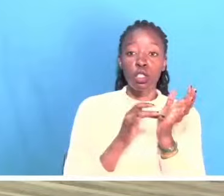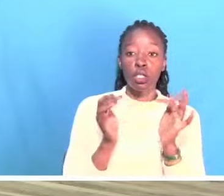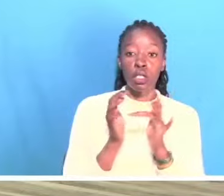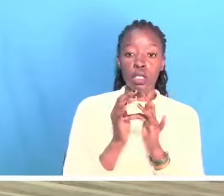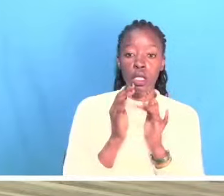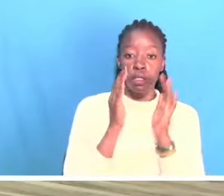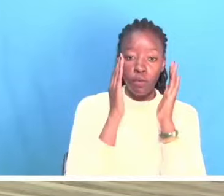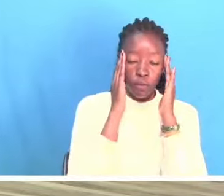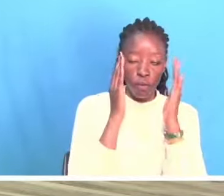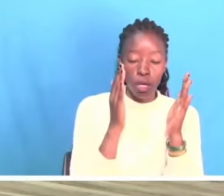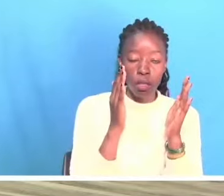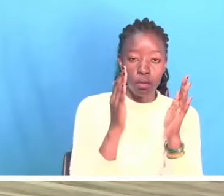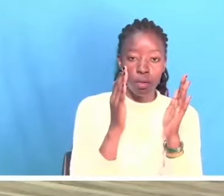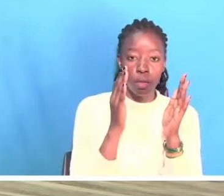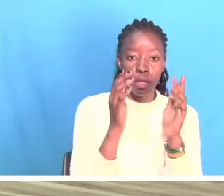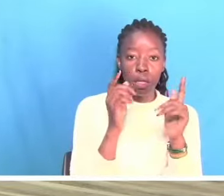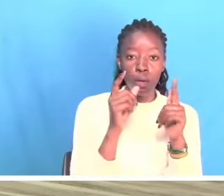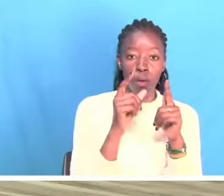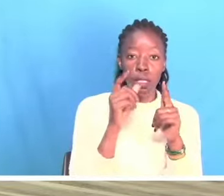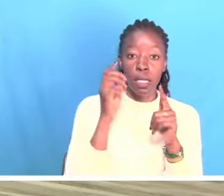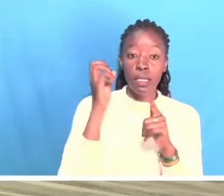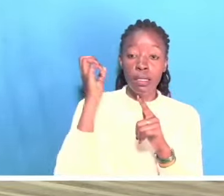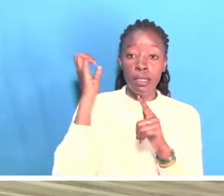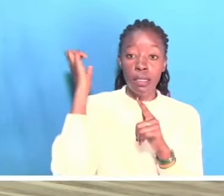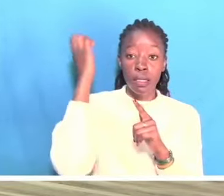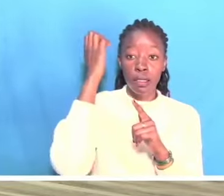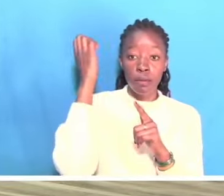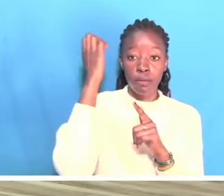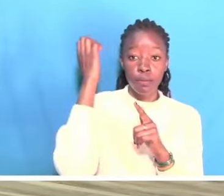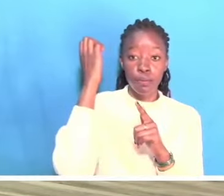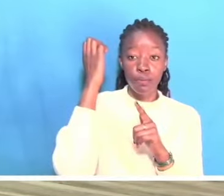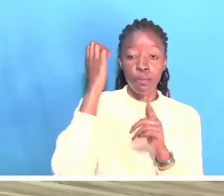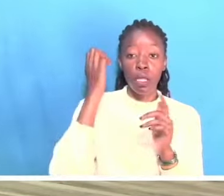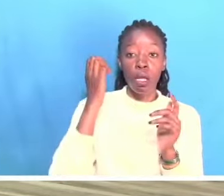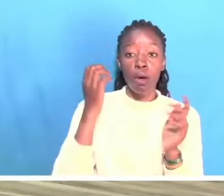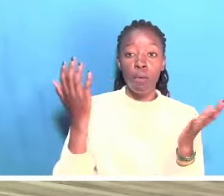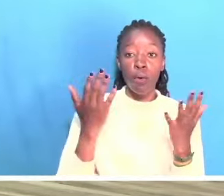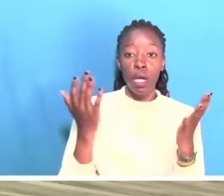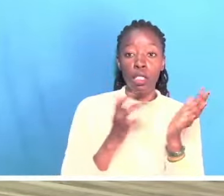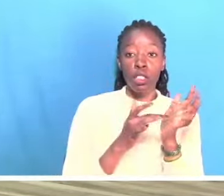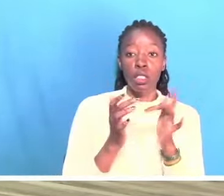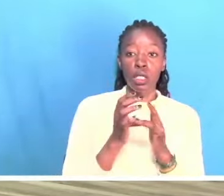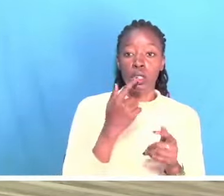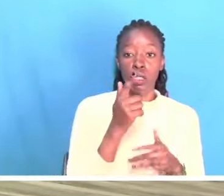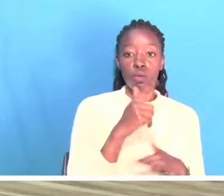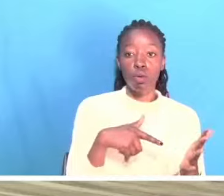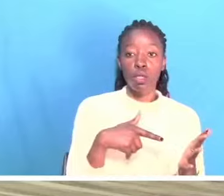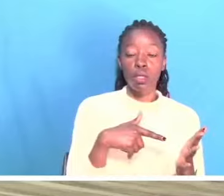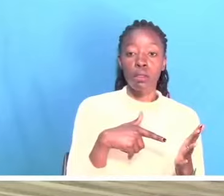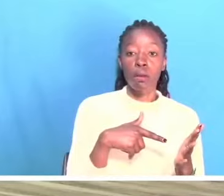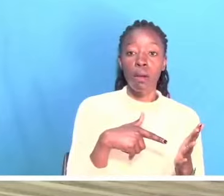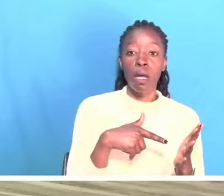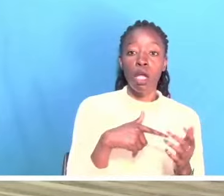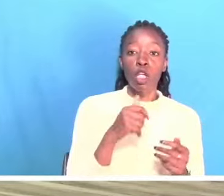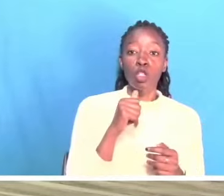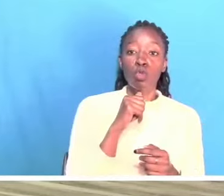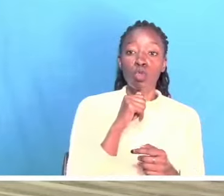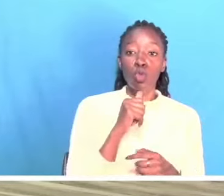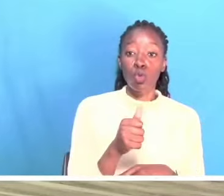chapter 7 of Matthew, verse 1, where Jesus said, "Do not judge, or you too will be judged.